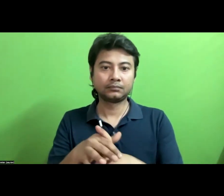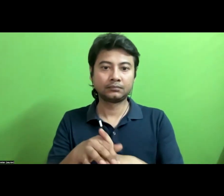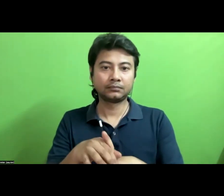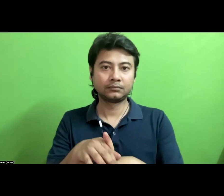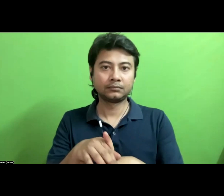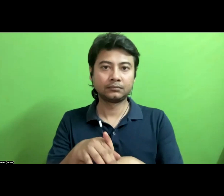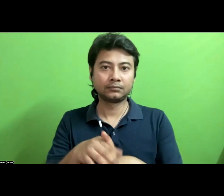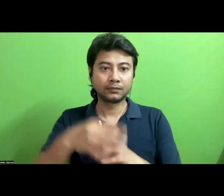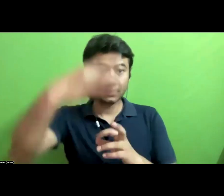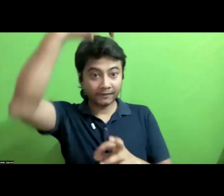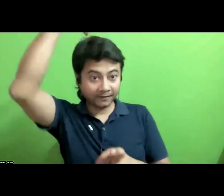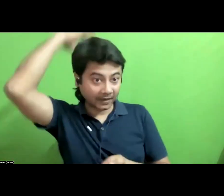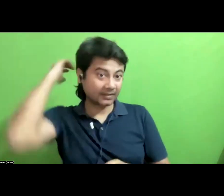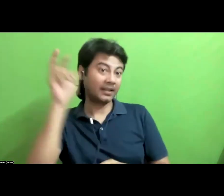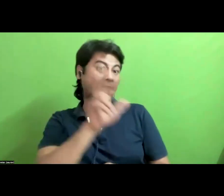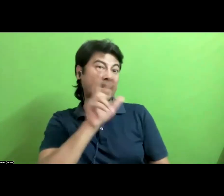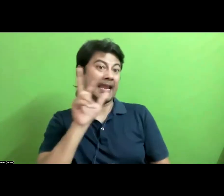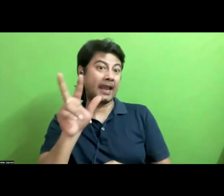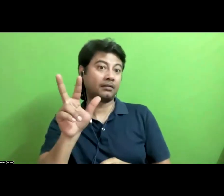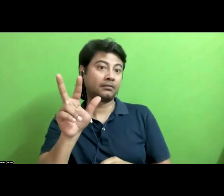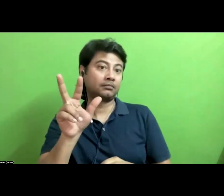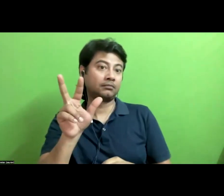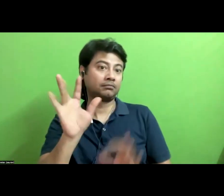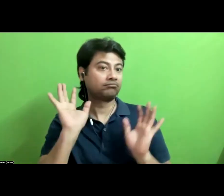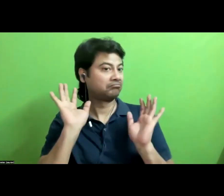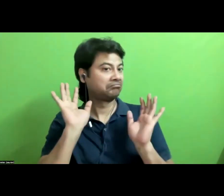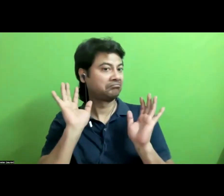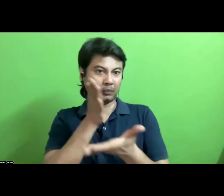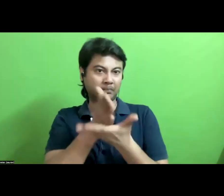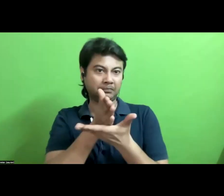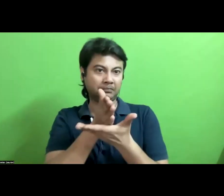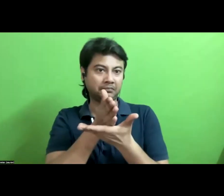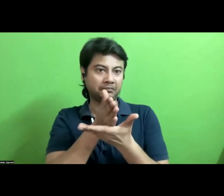Right, we have 88, so I'll stop now. Okay.